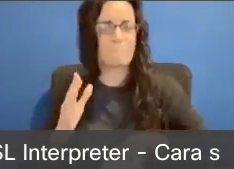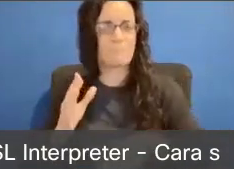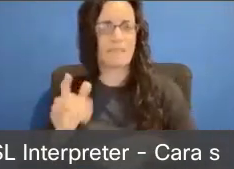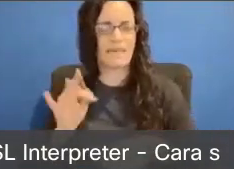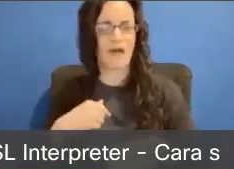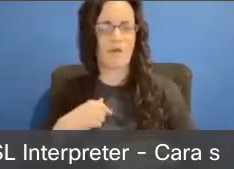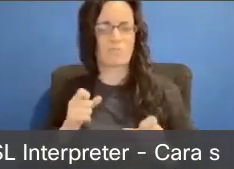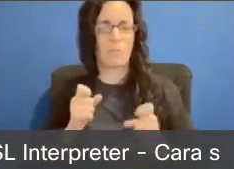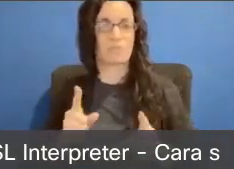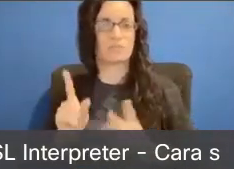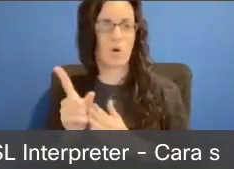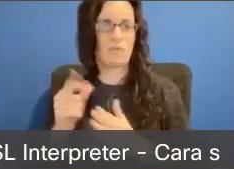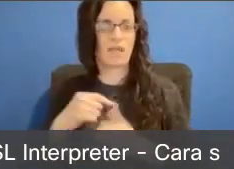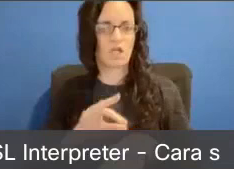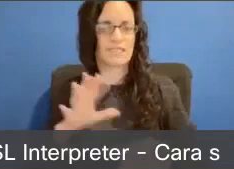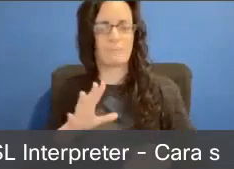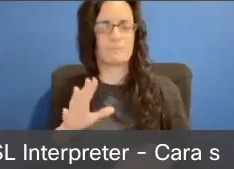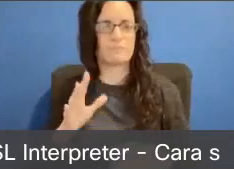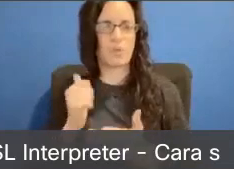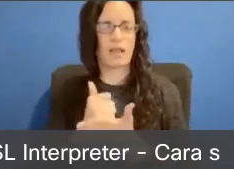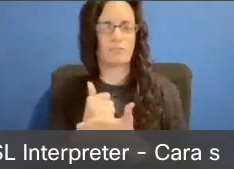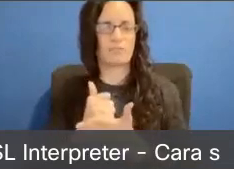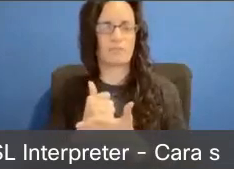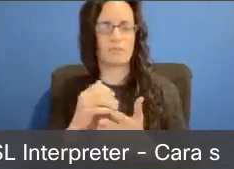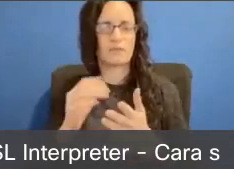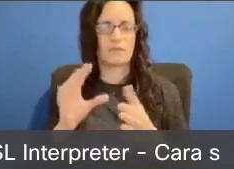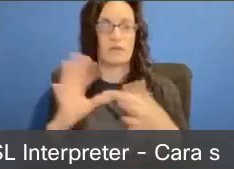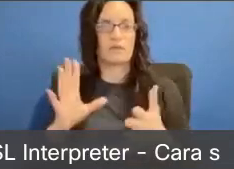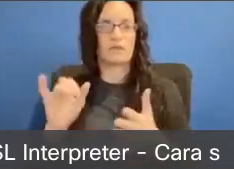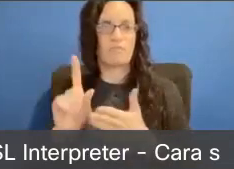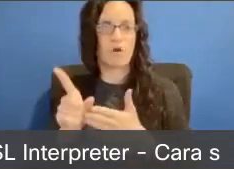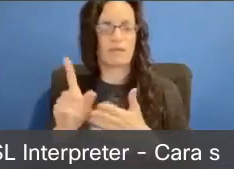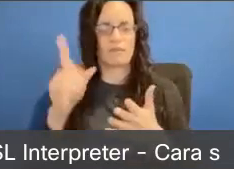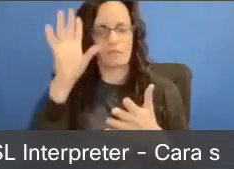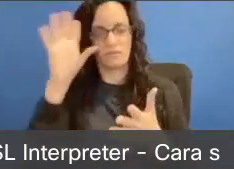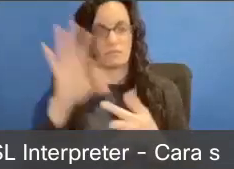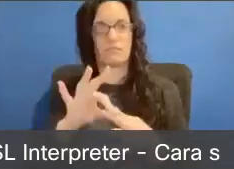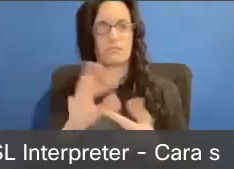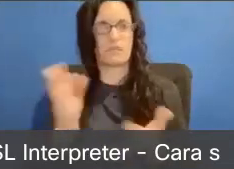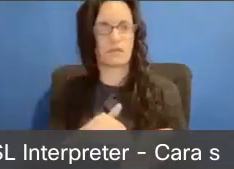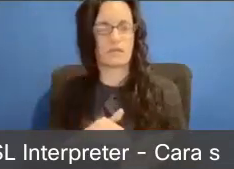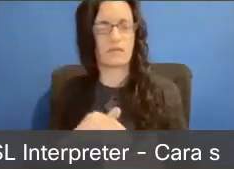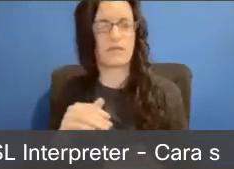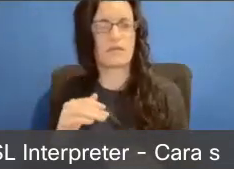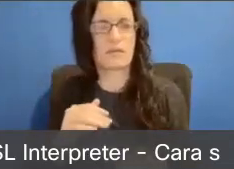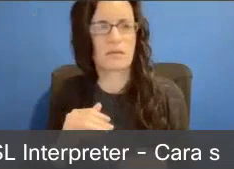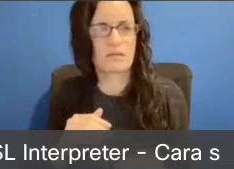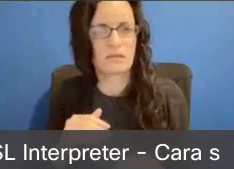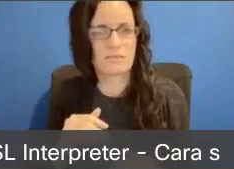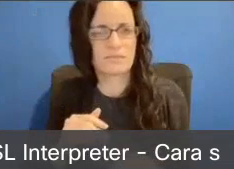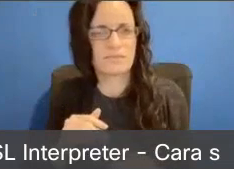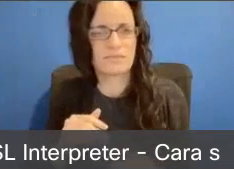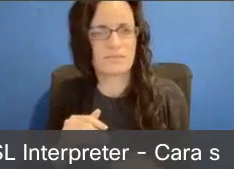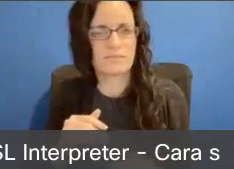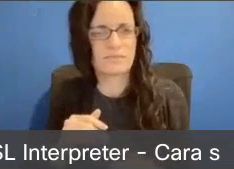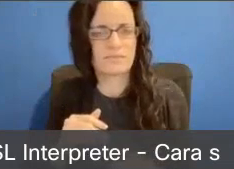it was before. But you think about that, especially now, he gave an elastic band to snap to a